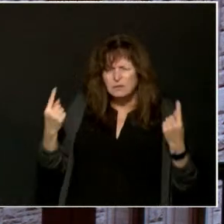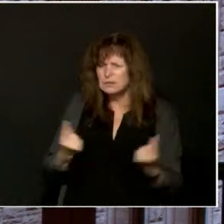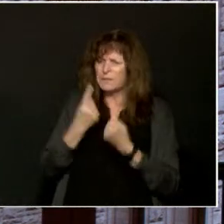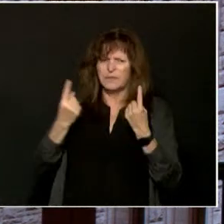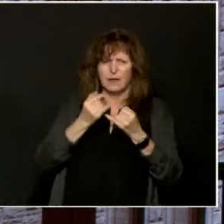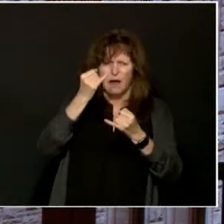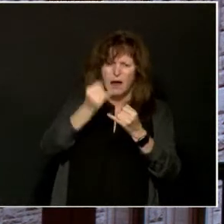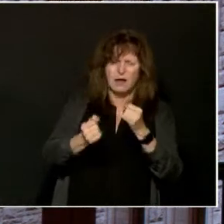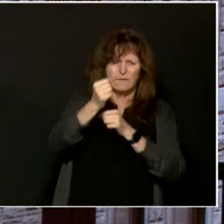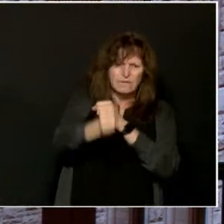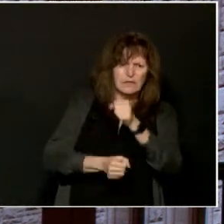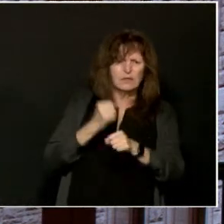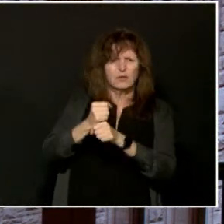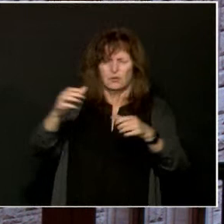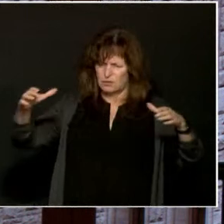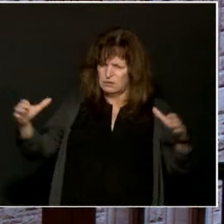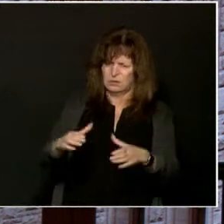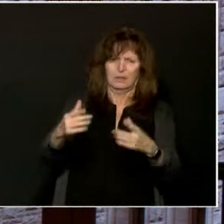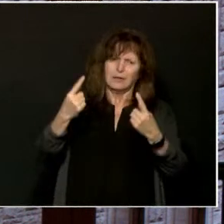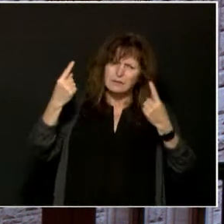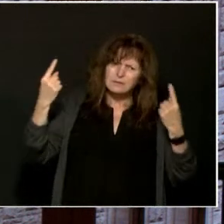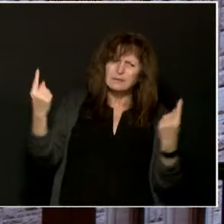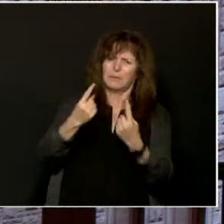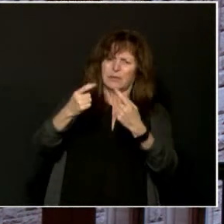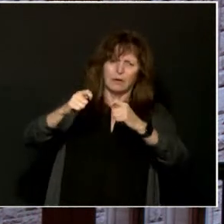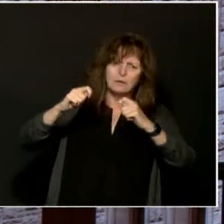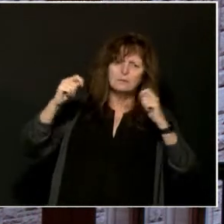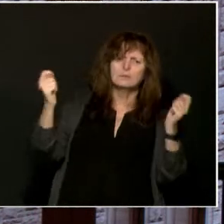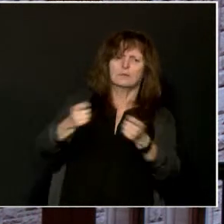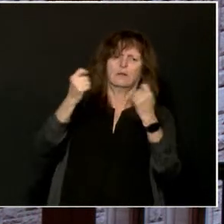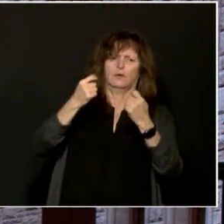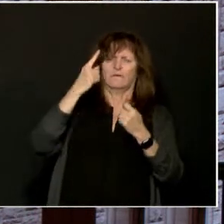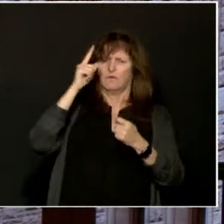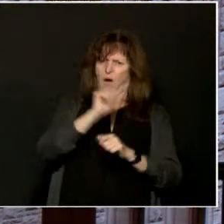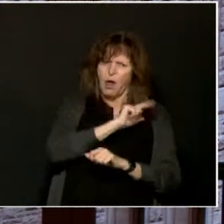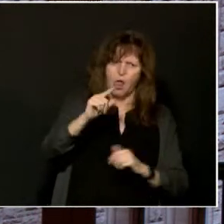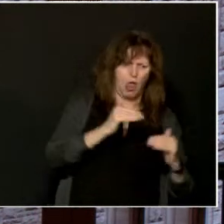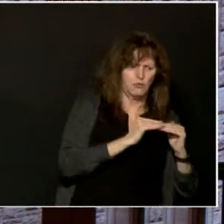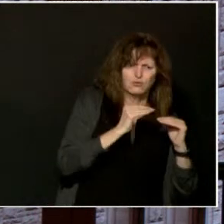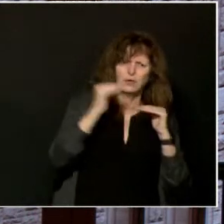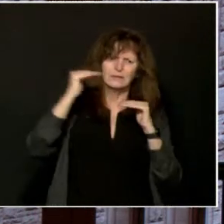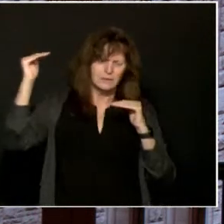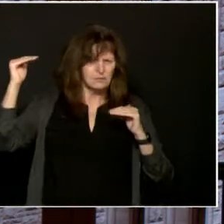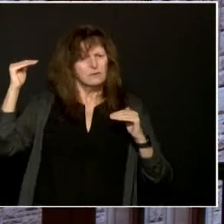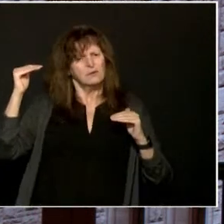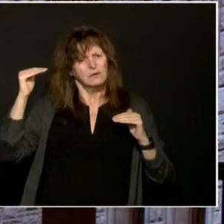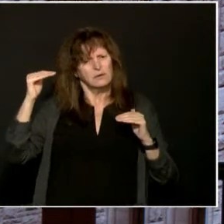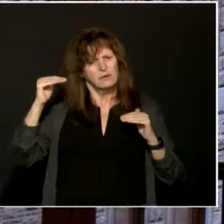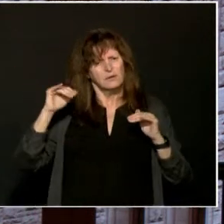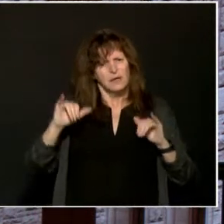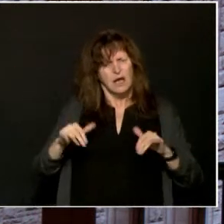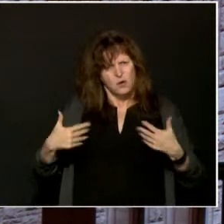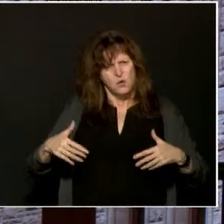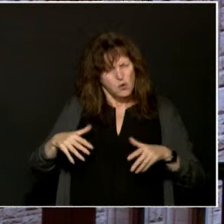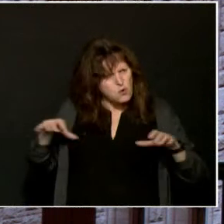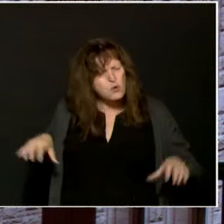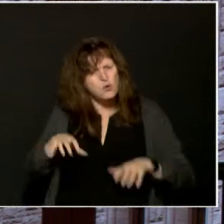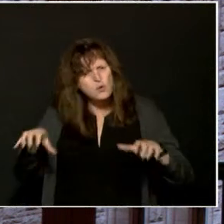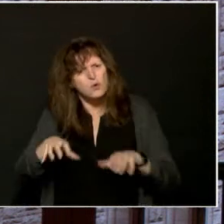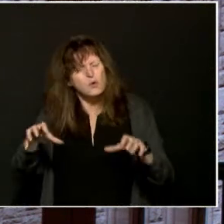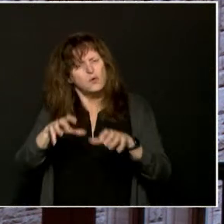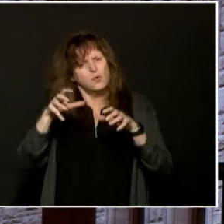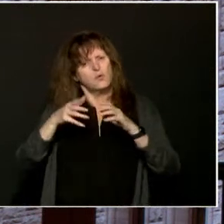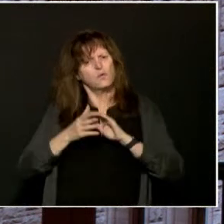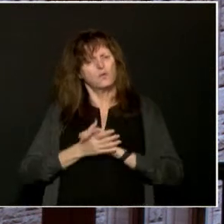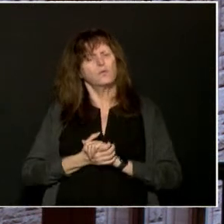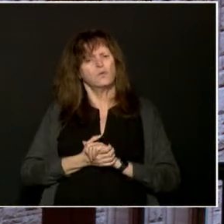together somehow for the students for all grades. And that's a major undertaking. In there, I've been,